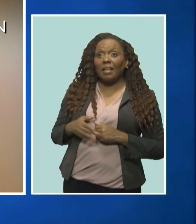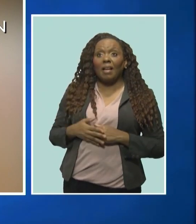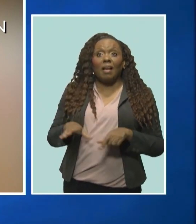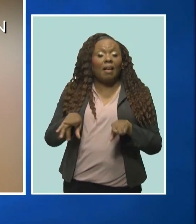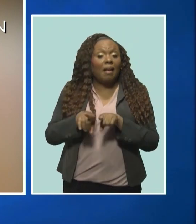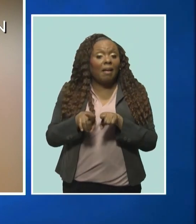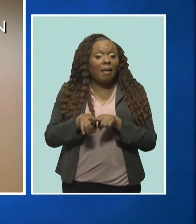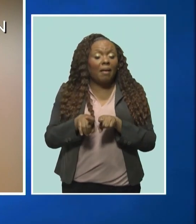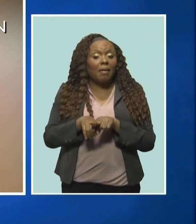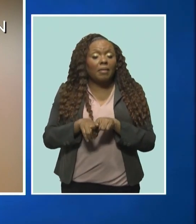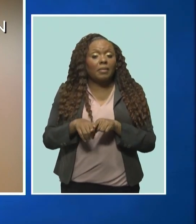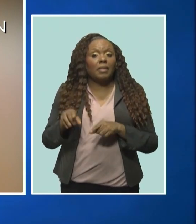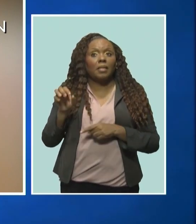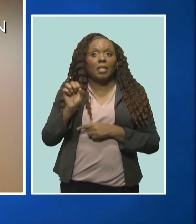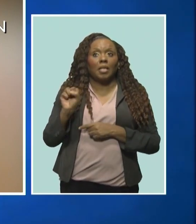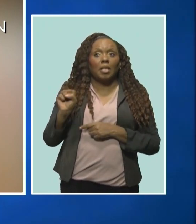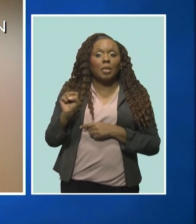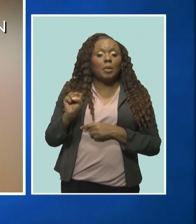C-O-O-K,